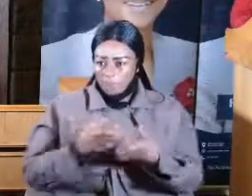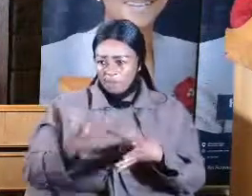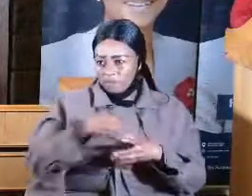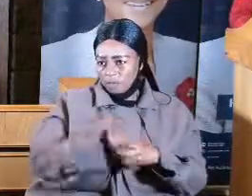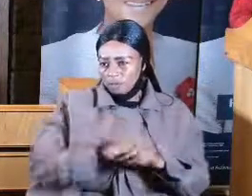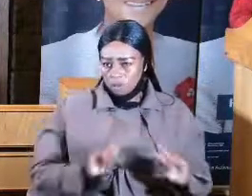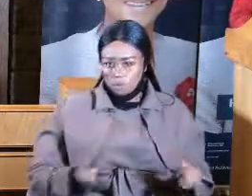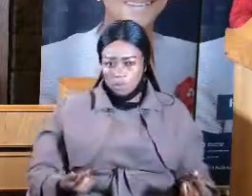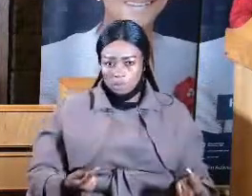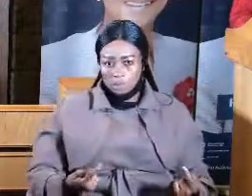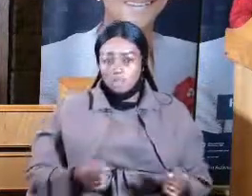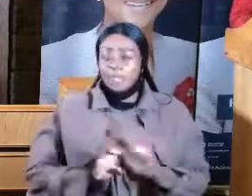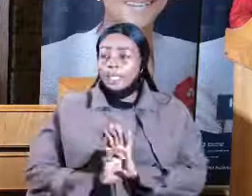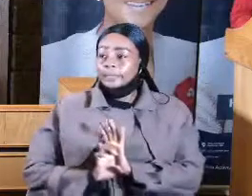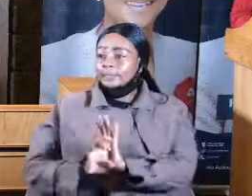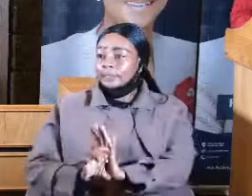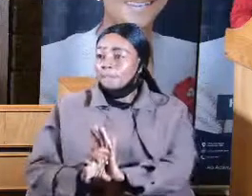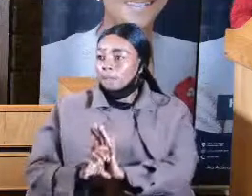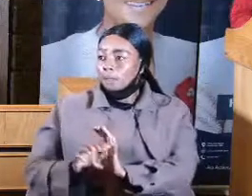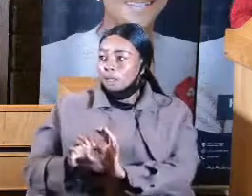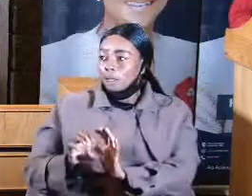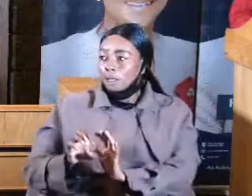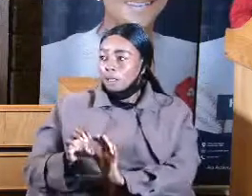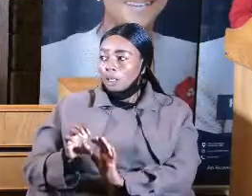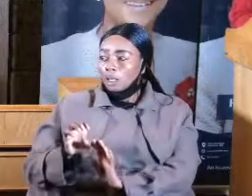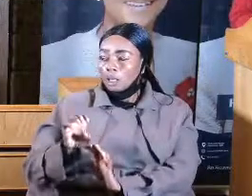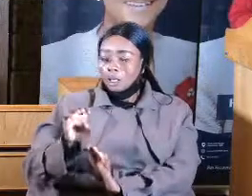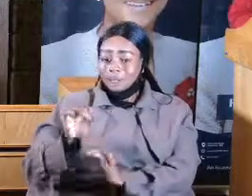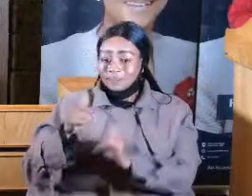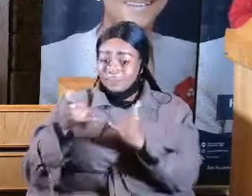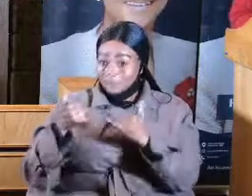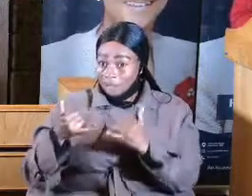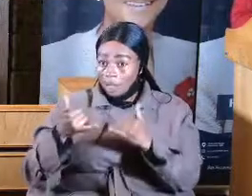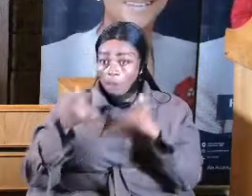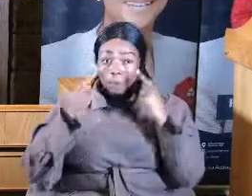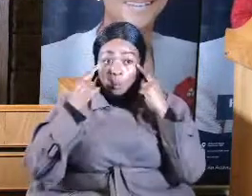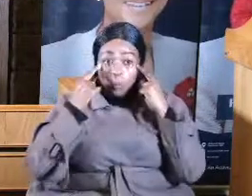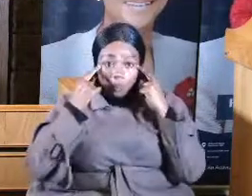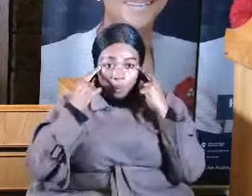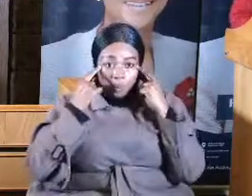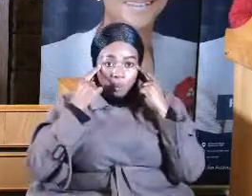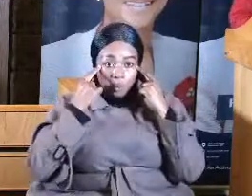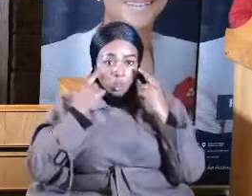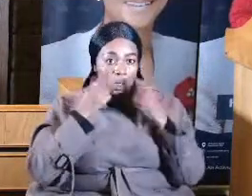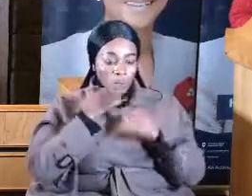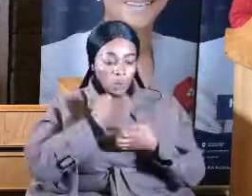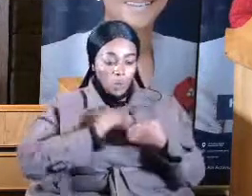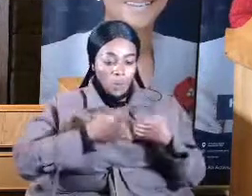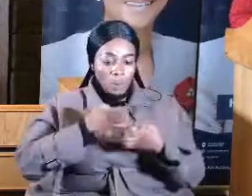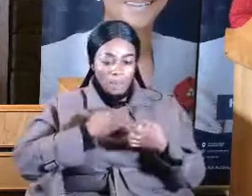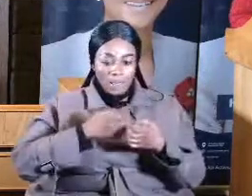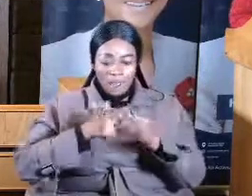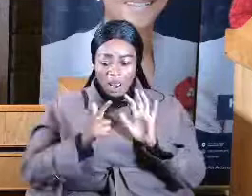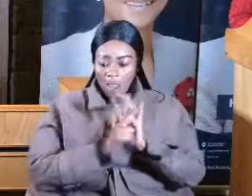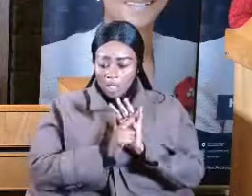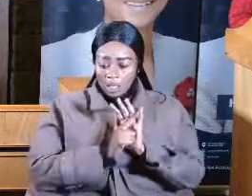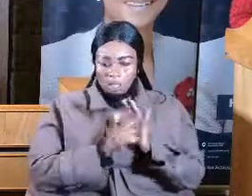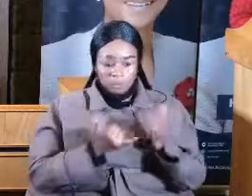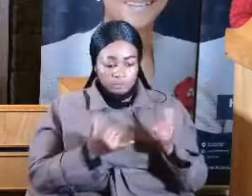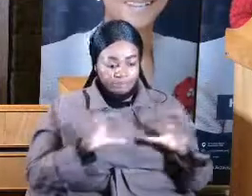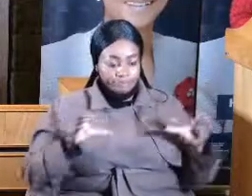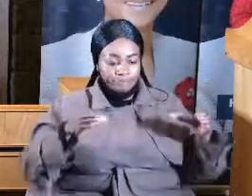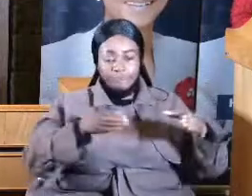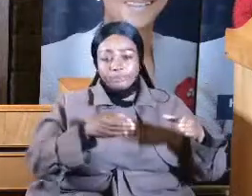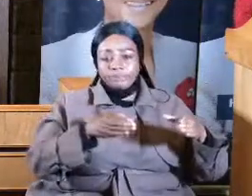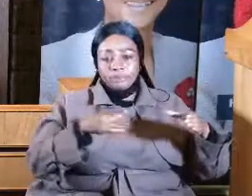For example, that the government is creating confusion within our community. There is an illegal BCPA group